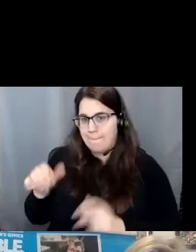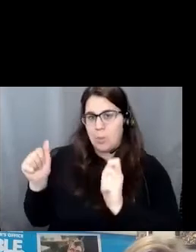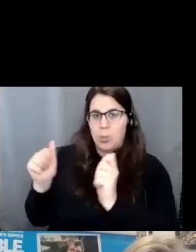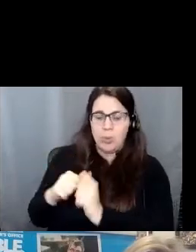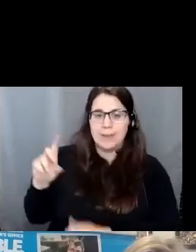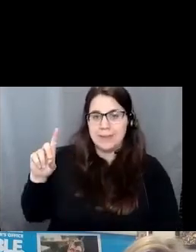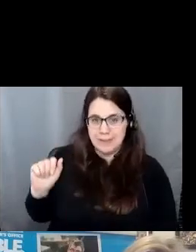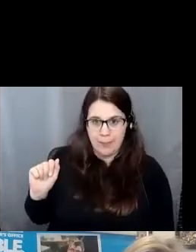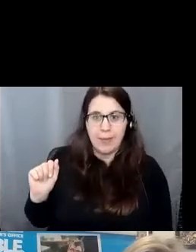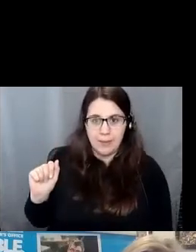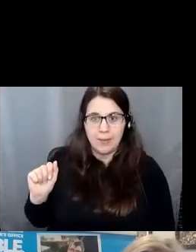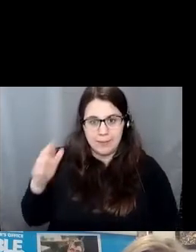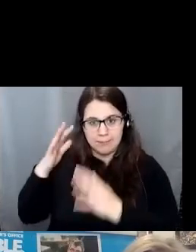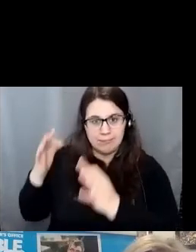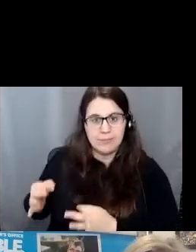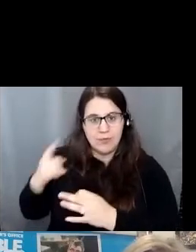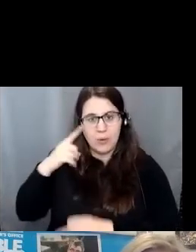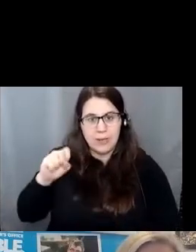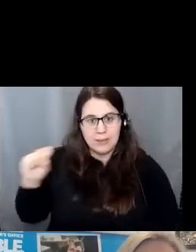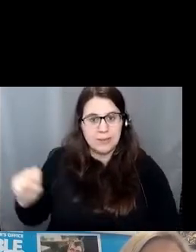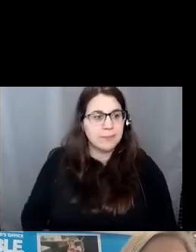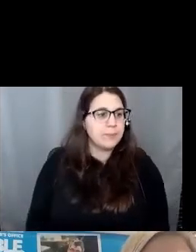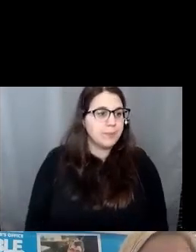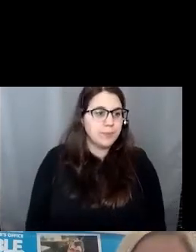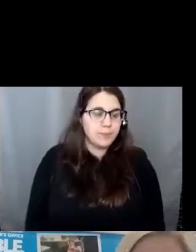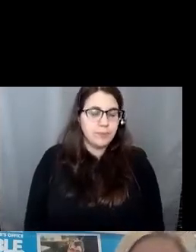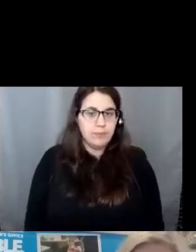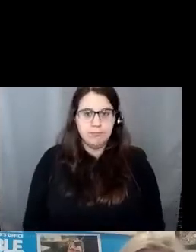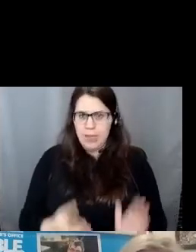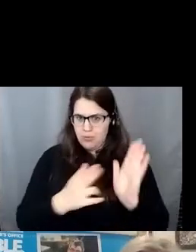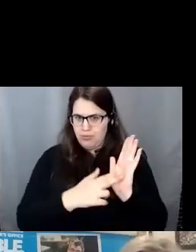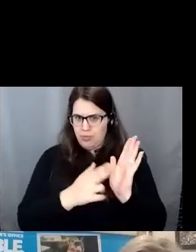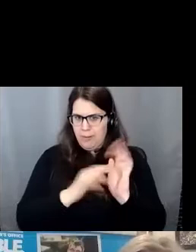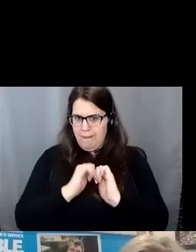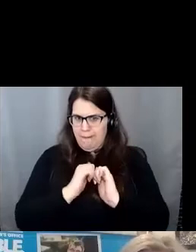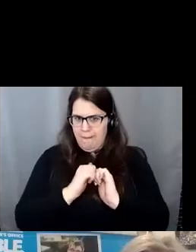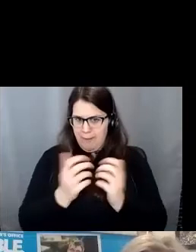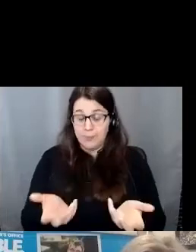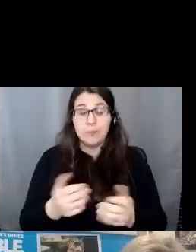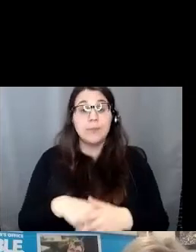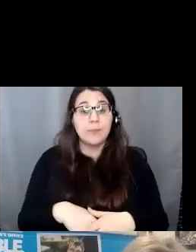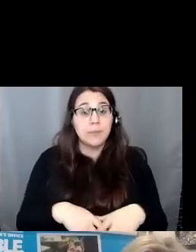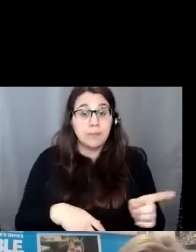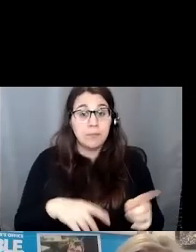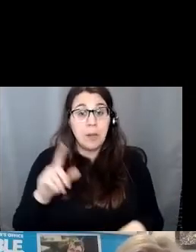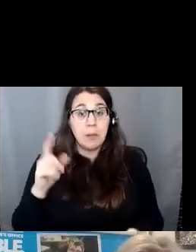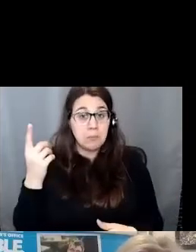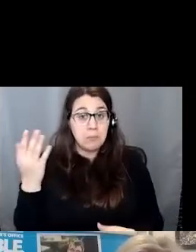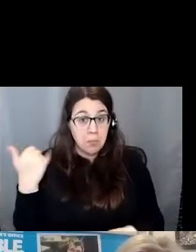determinations. So let's talk about enrollment. How do you enroll? So Tom provided us